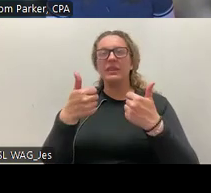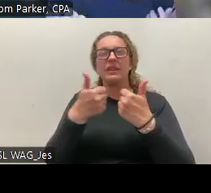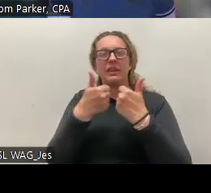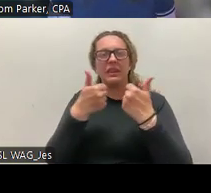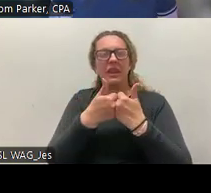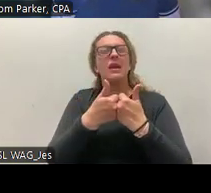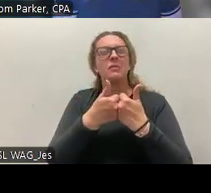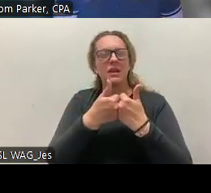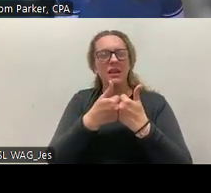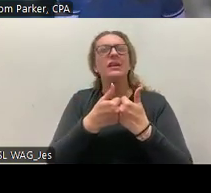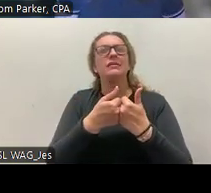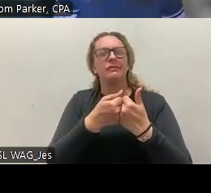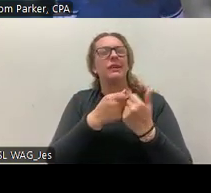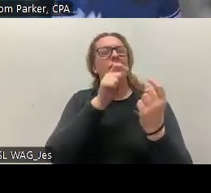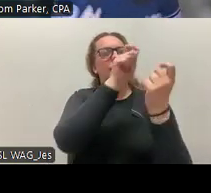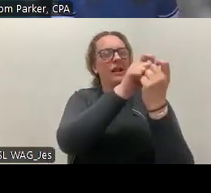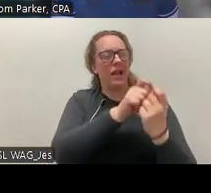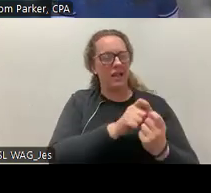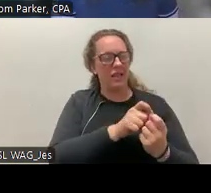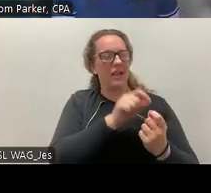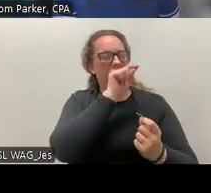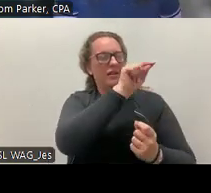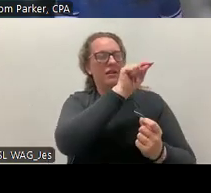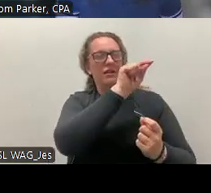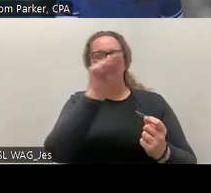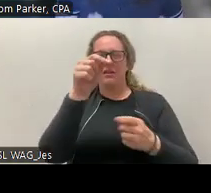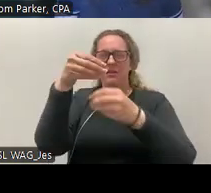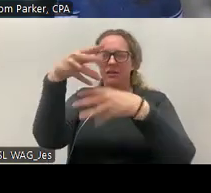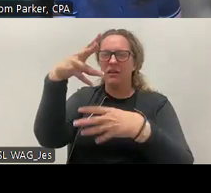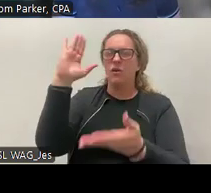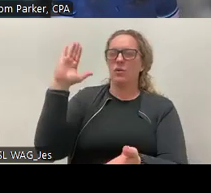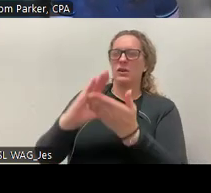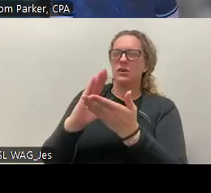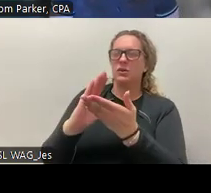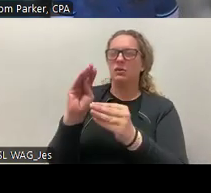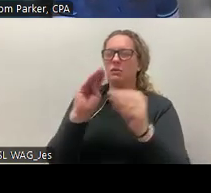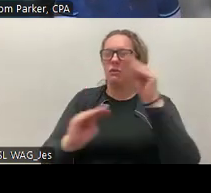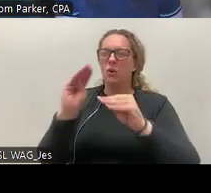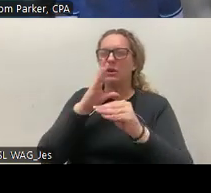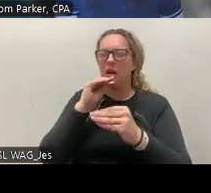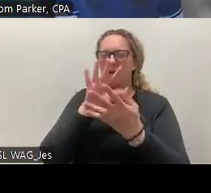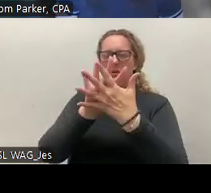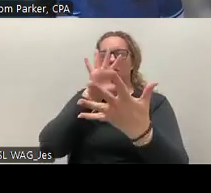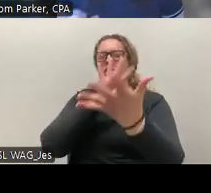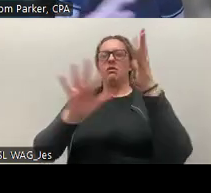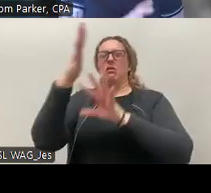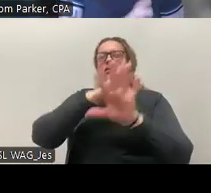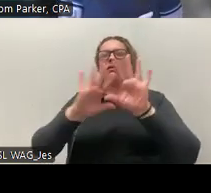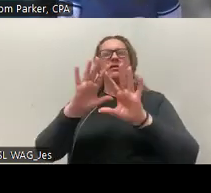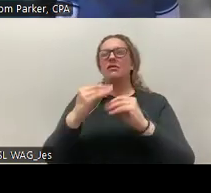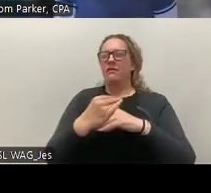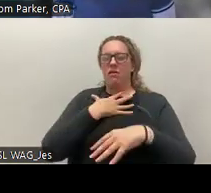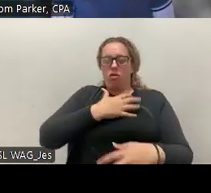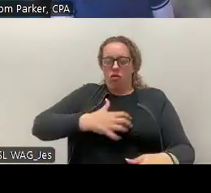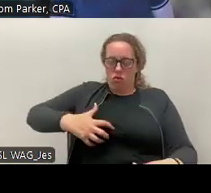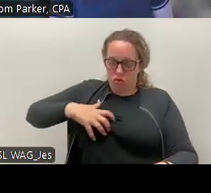which is to provide an option to reduce visual complexity and motion, because a lot of people will get motion sickness, and this isn't even with a